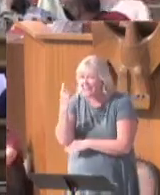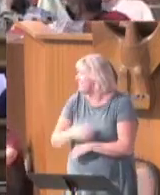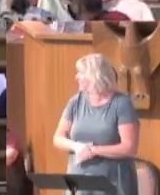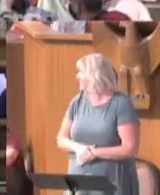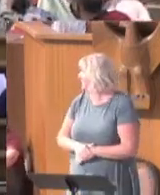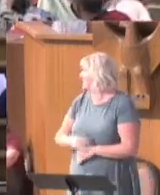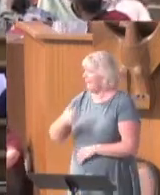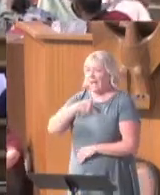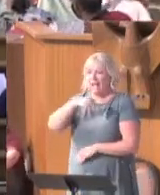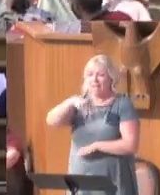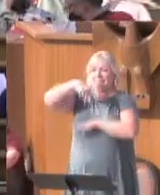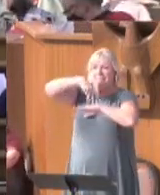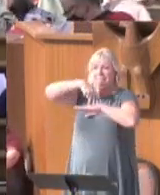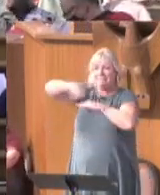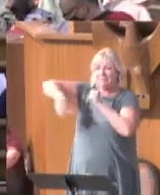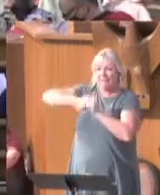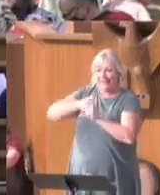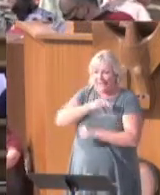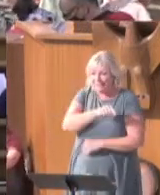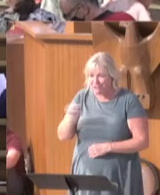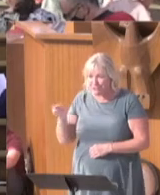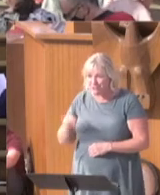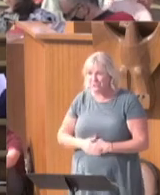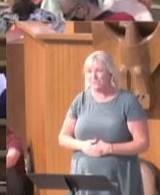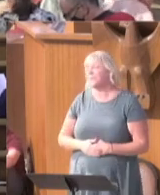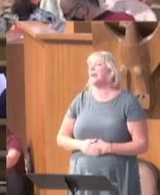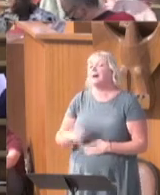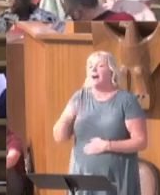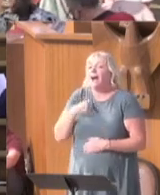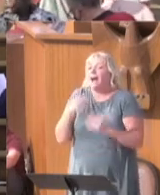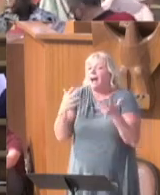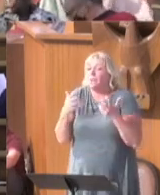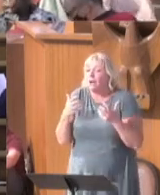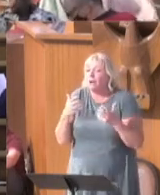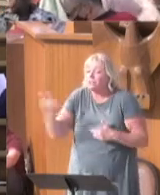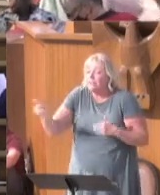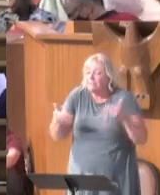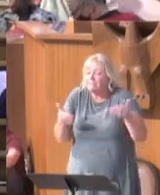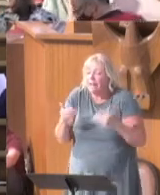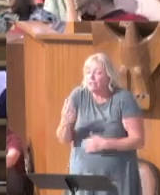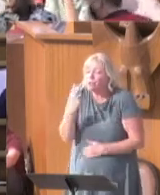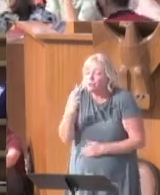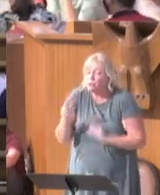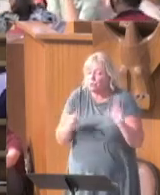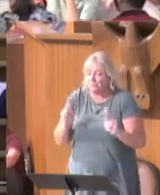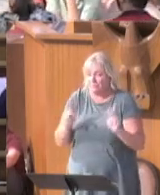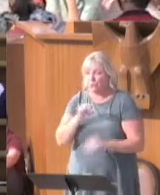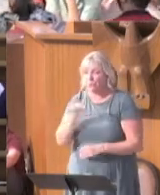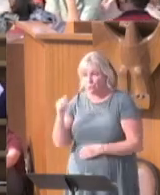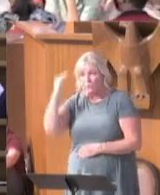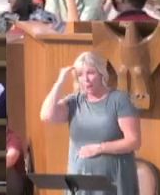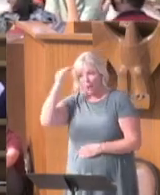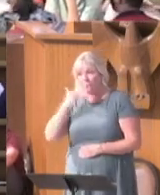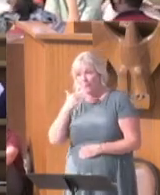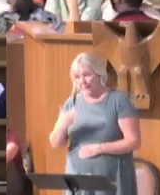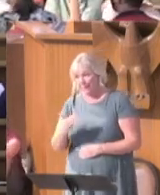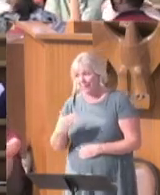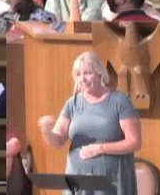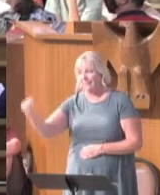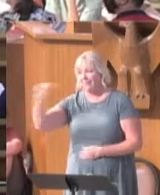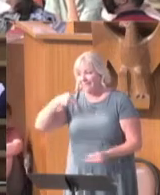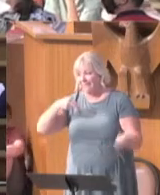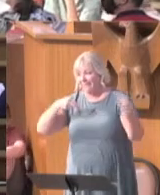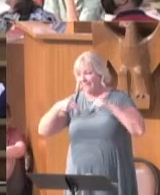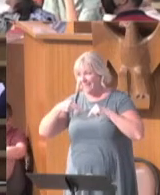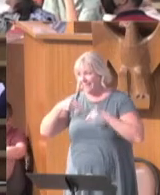Up here behind you for just a minute, and I want to invite two people that you all know very well to come